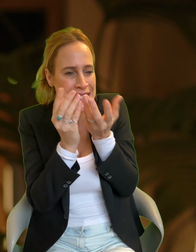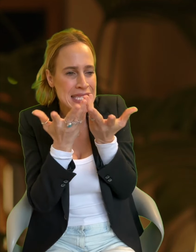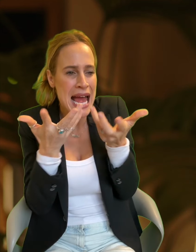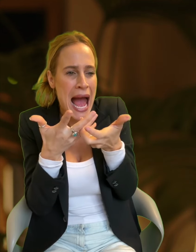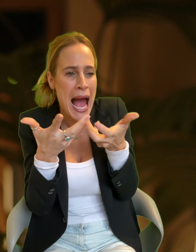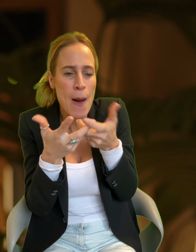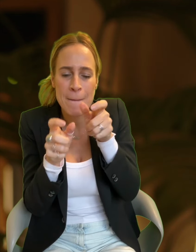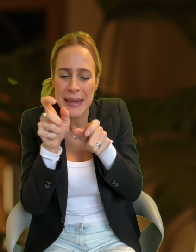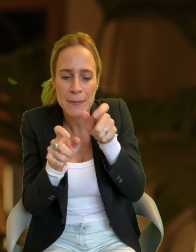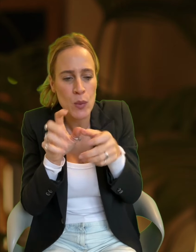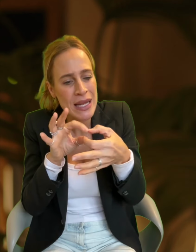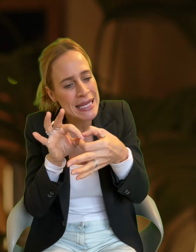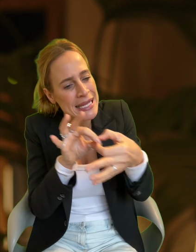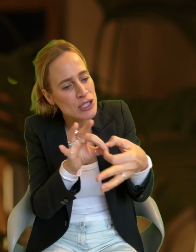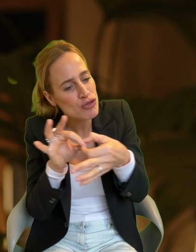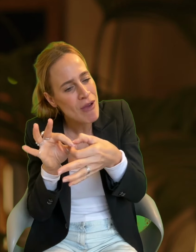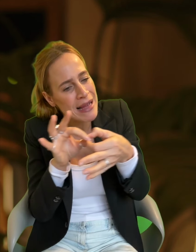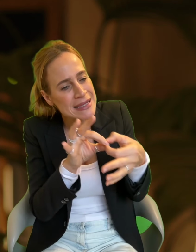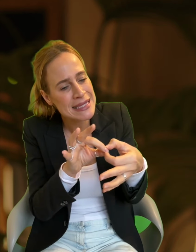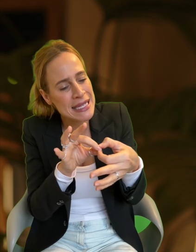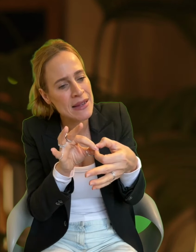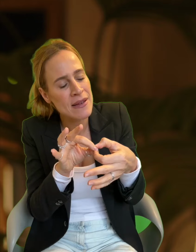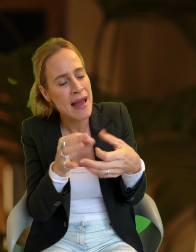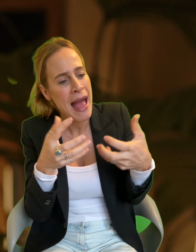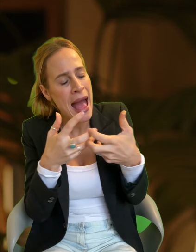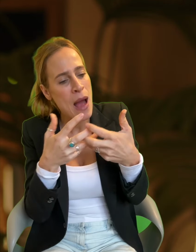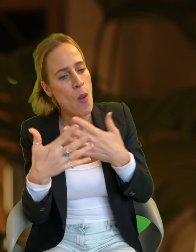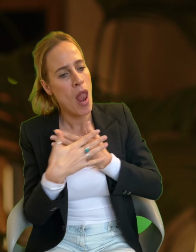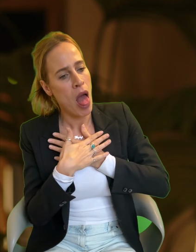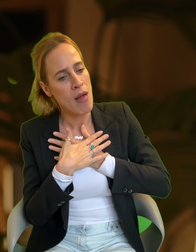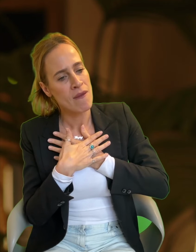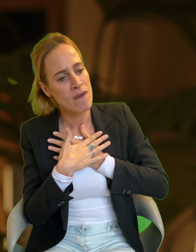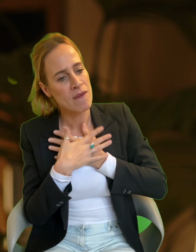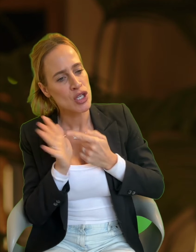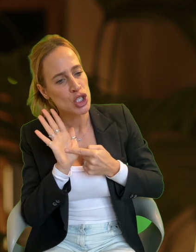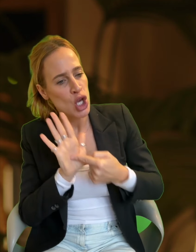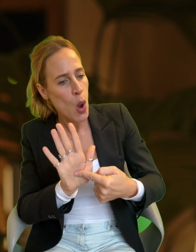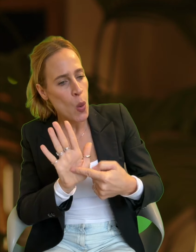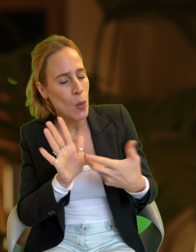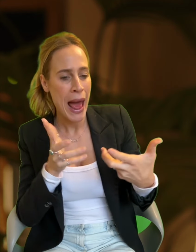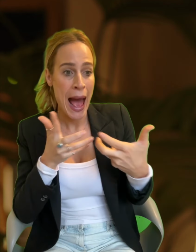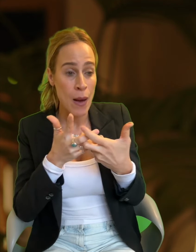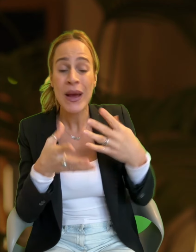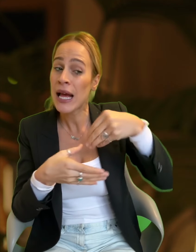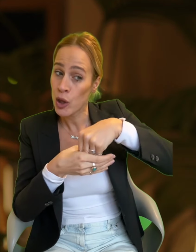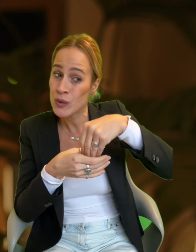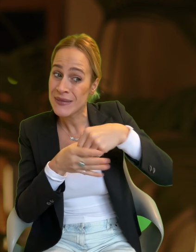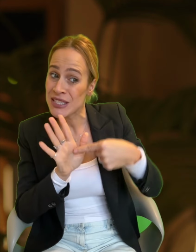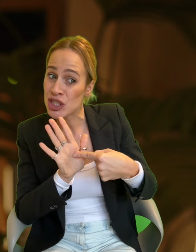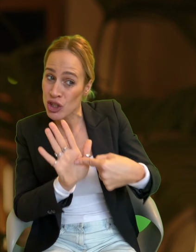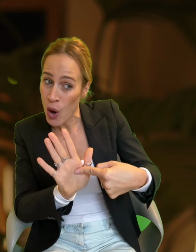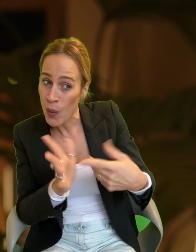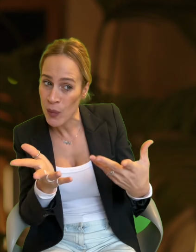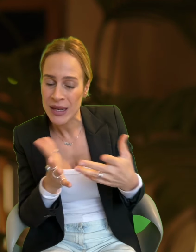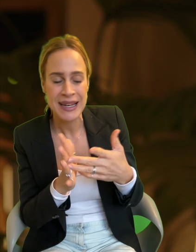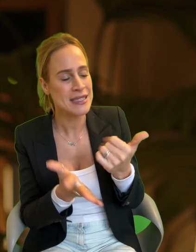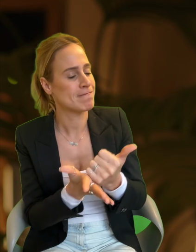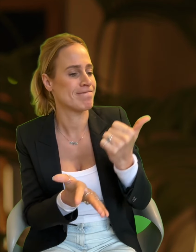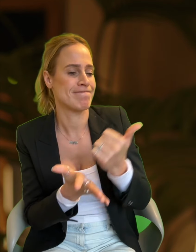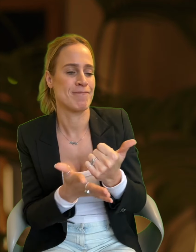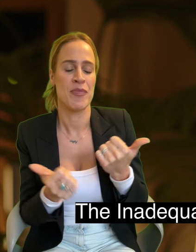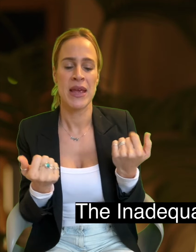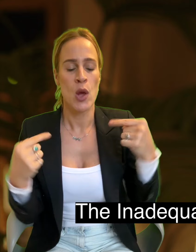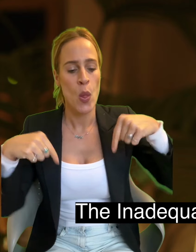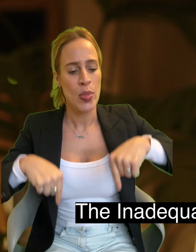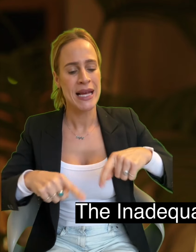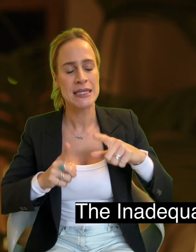people show love, how inclusivity looks like, and it's just amazing. So this is a